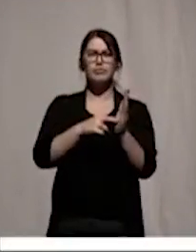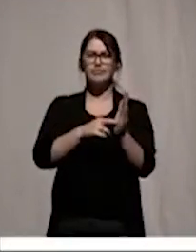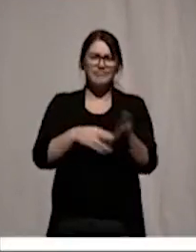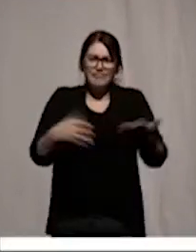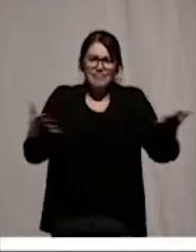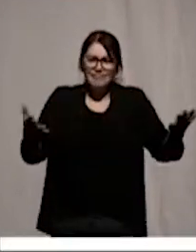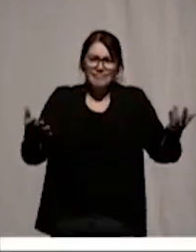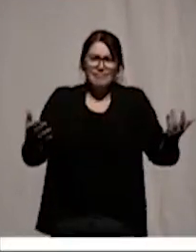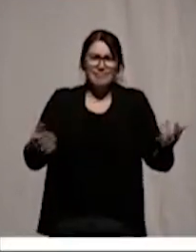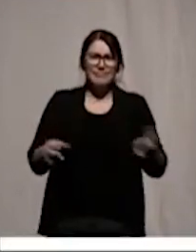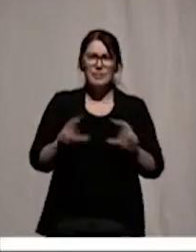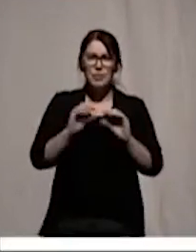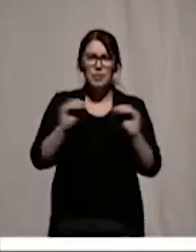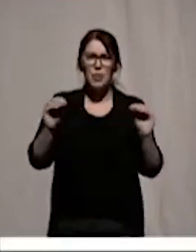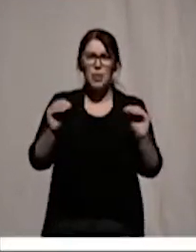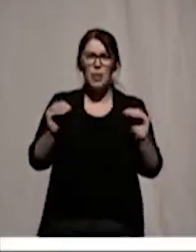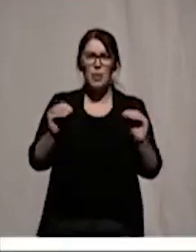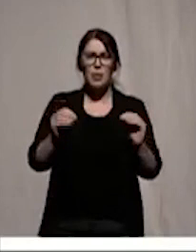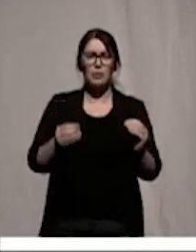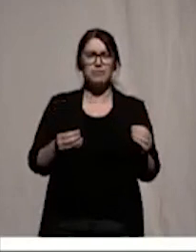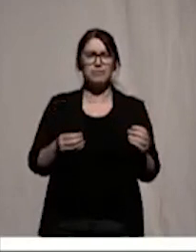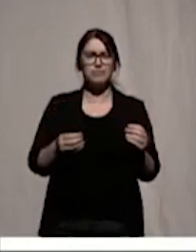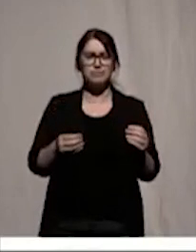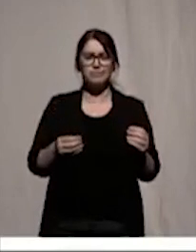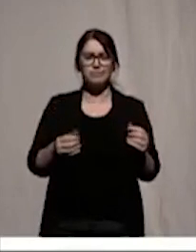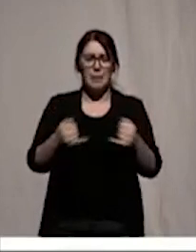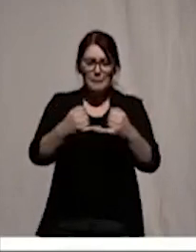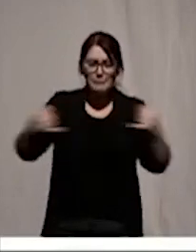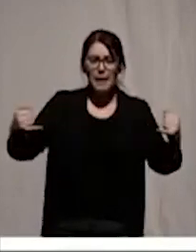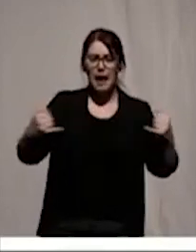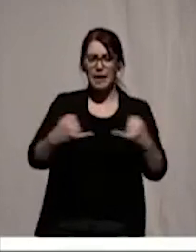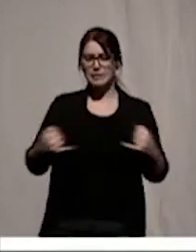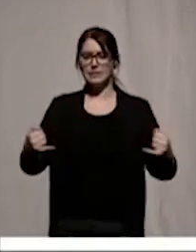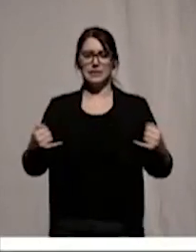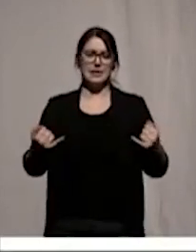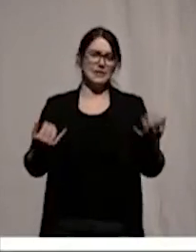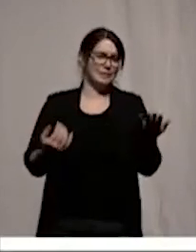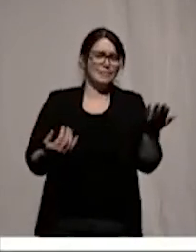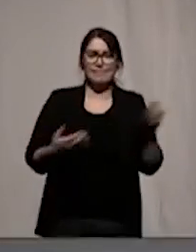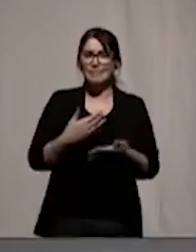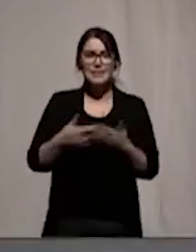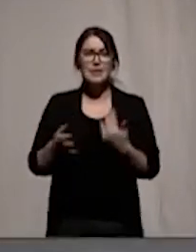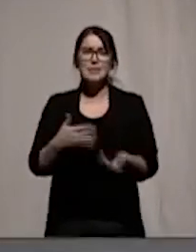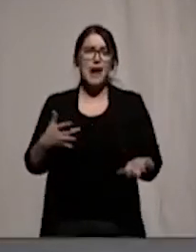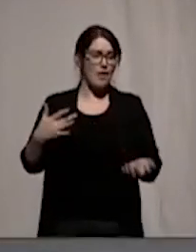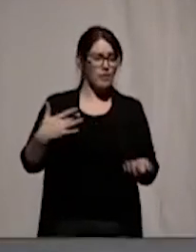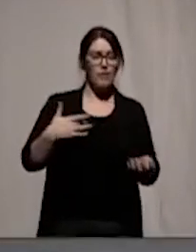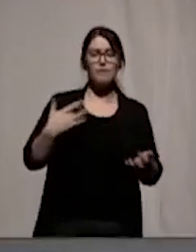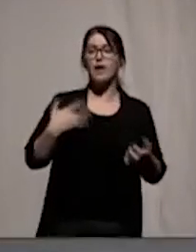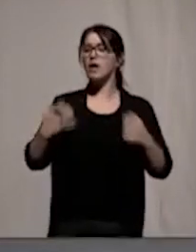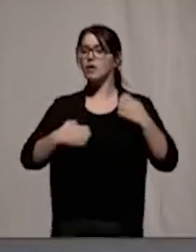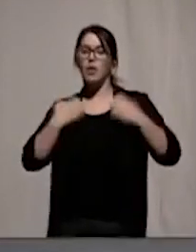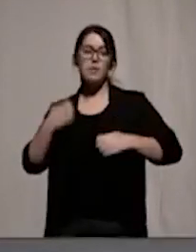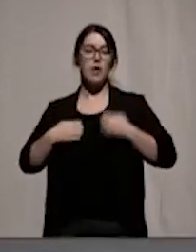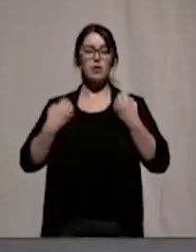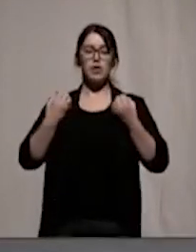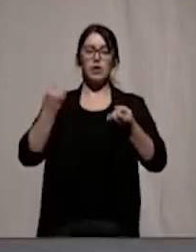know, sit there and turn a letter into a song, but you can channel that emotion, and then however you feel, if you feel like just